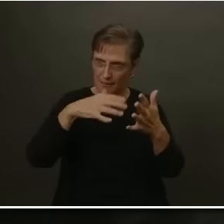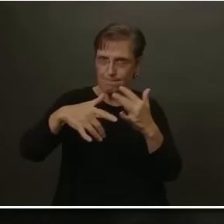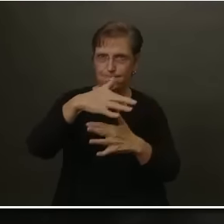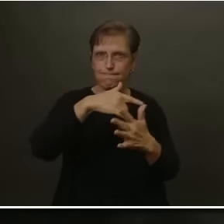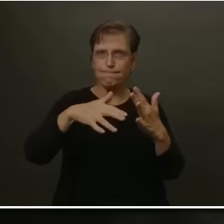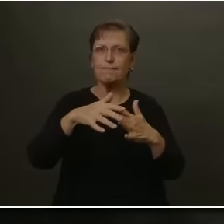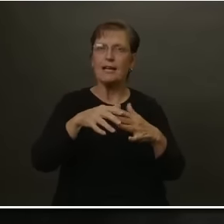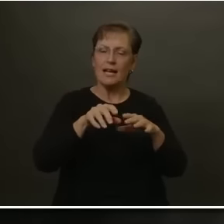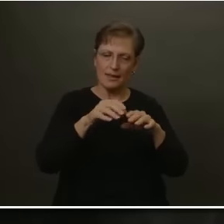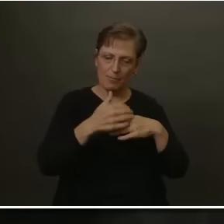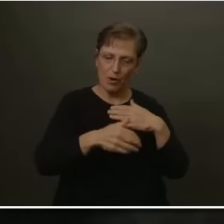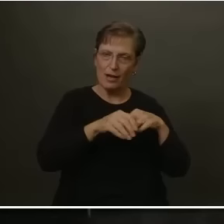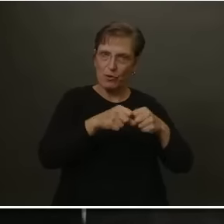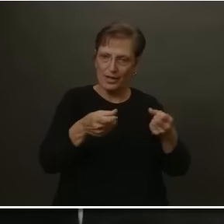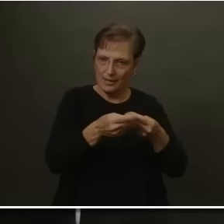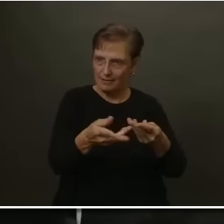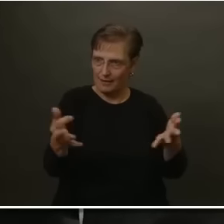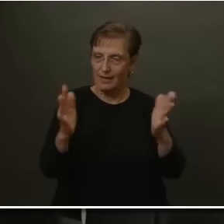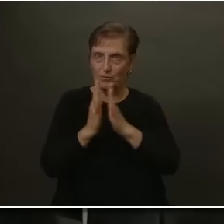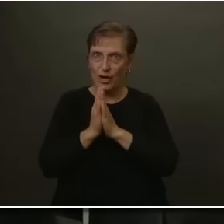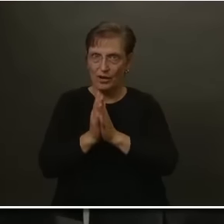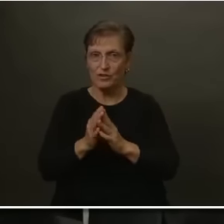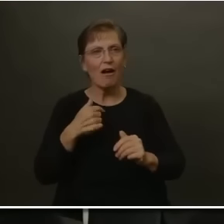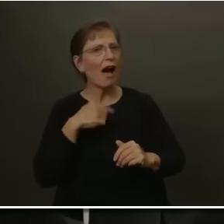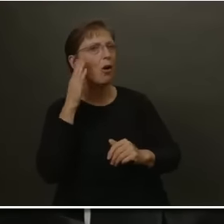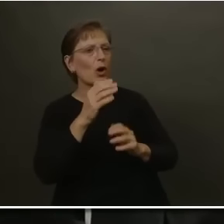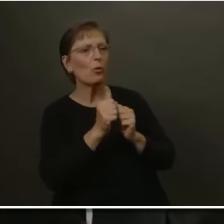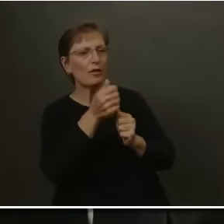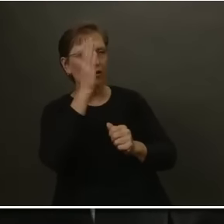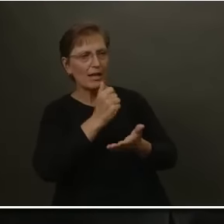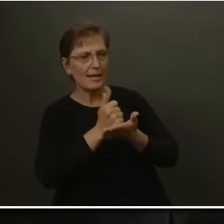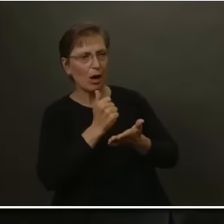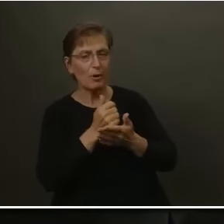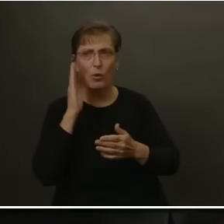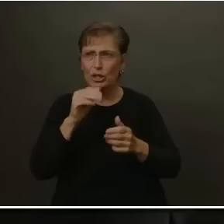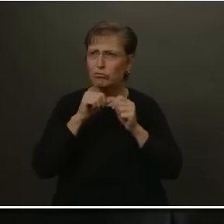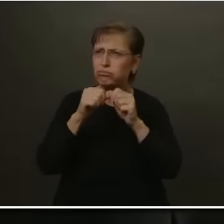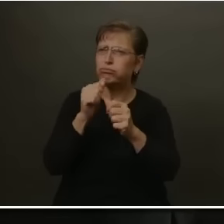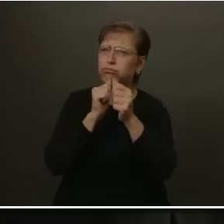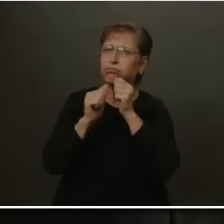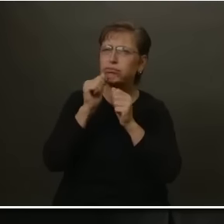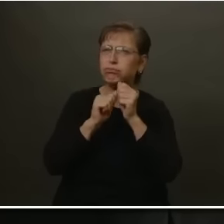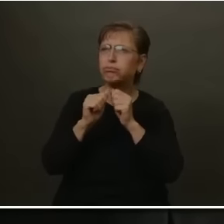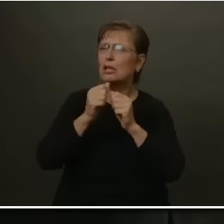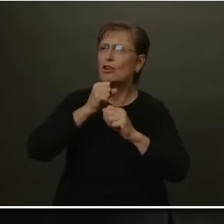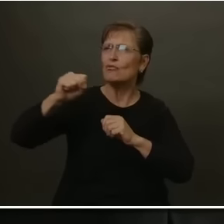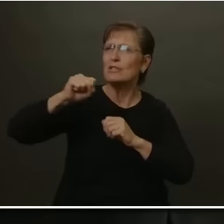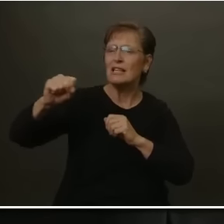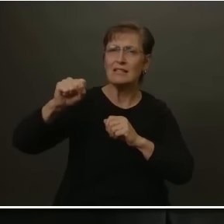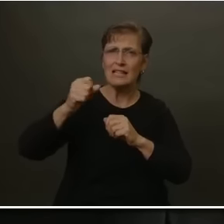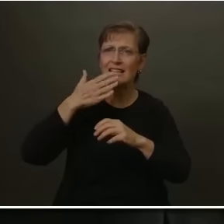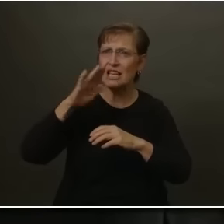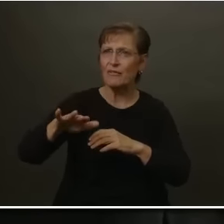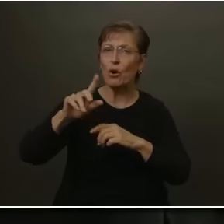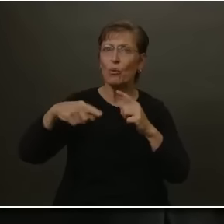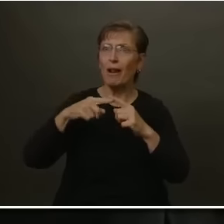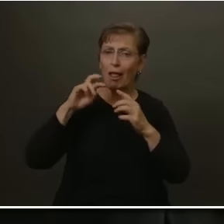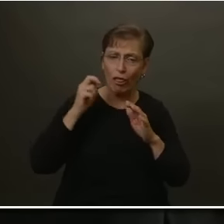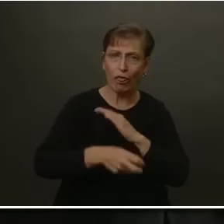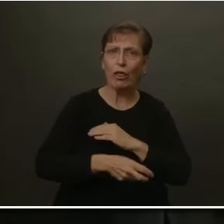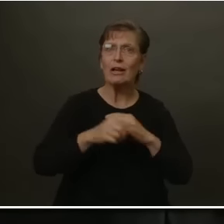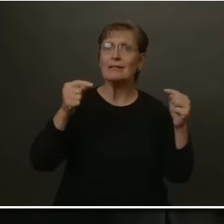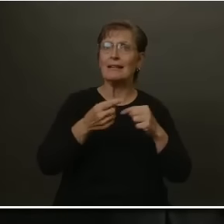prayers? I will, with God's help. Will you persevere in resisting evil and whenever you fall into sin, repent